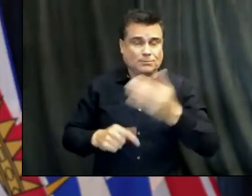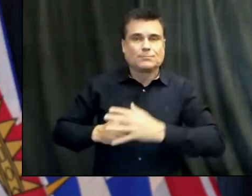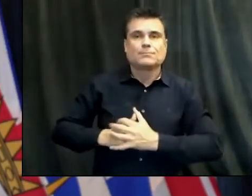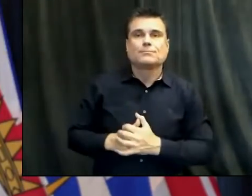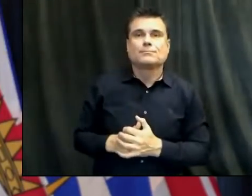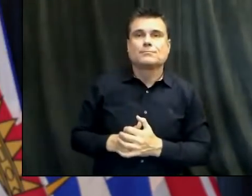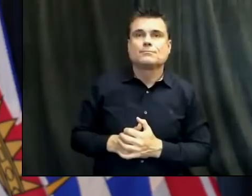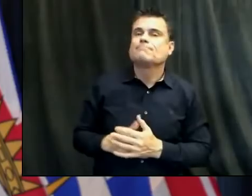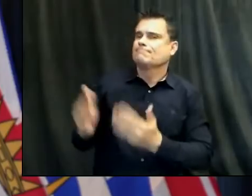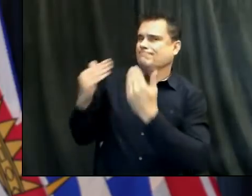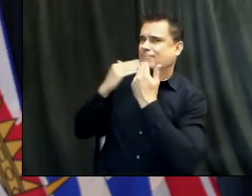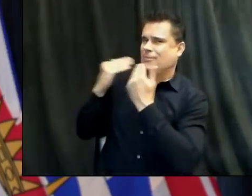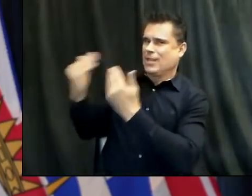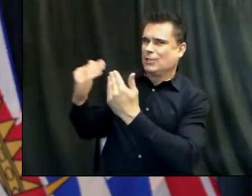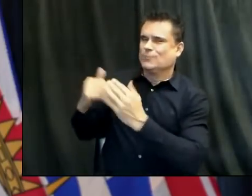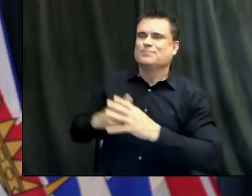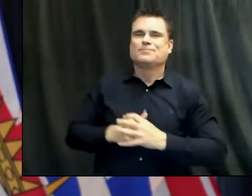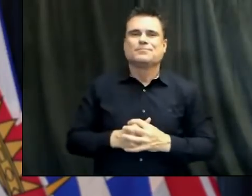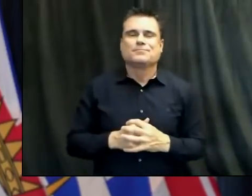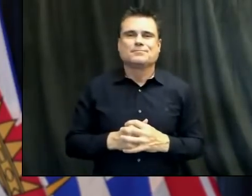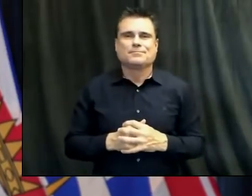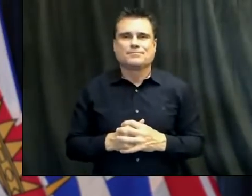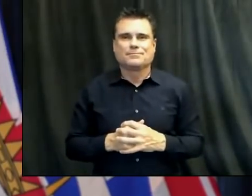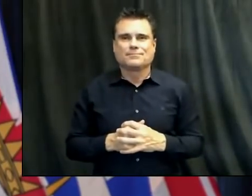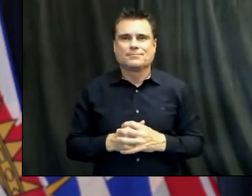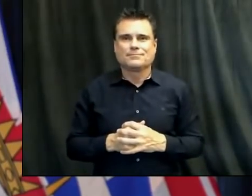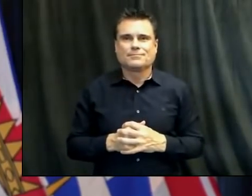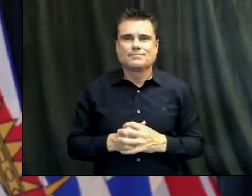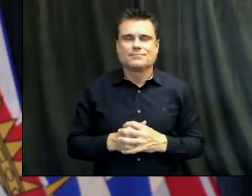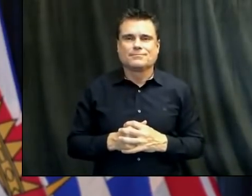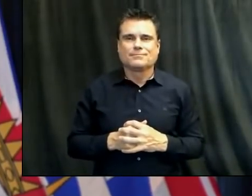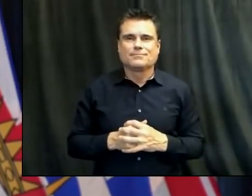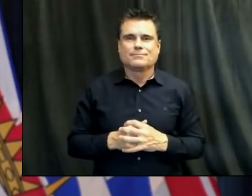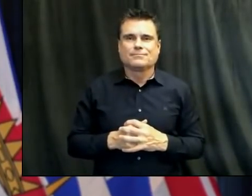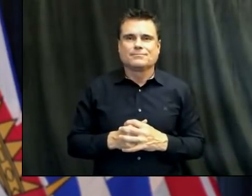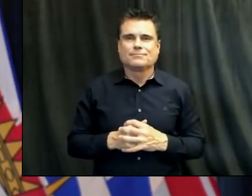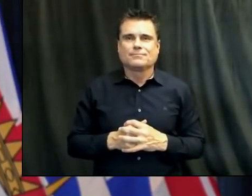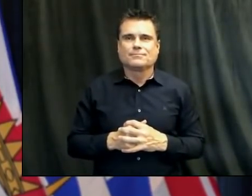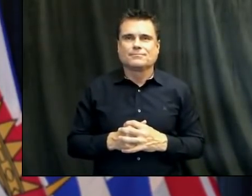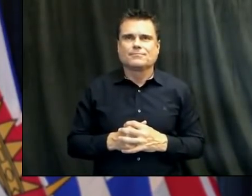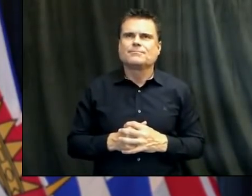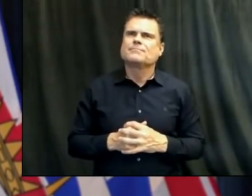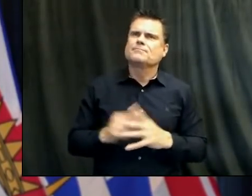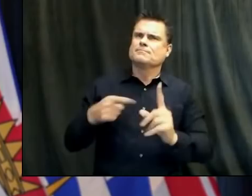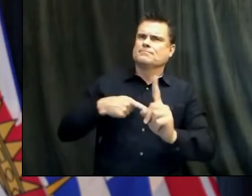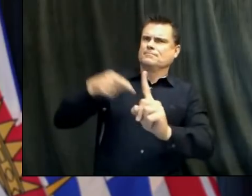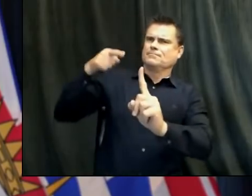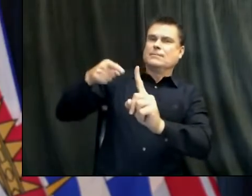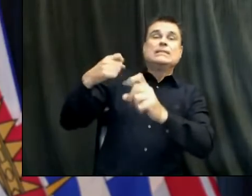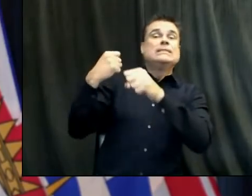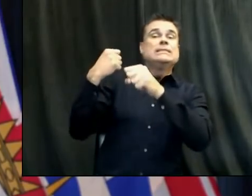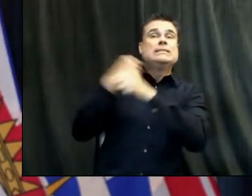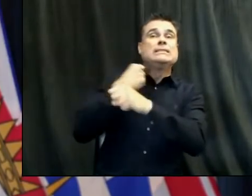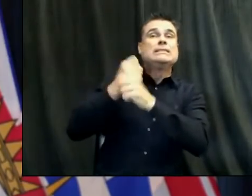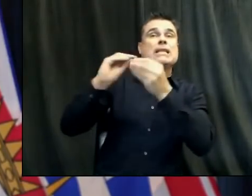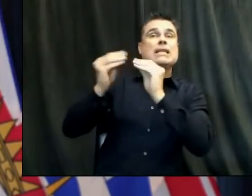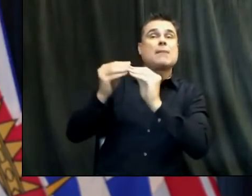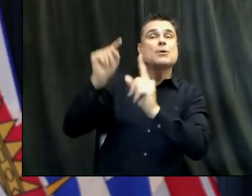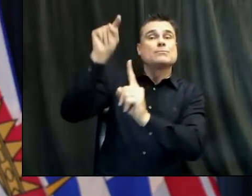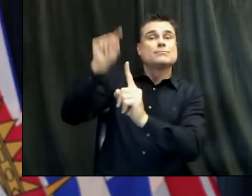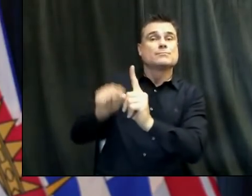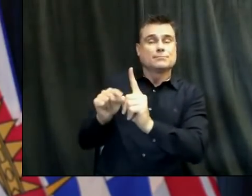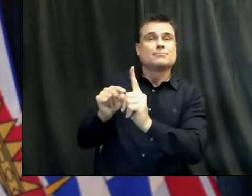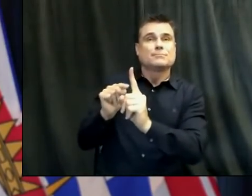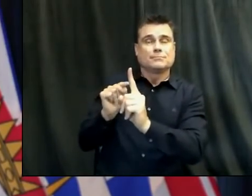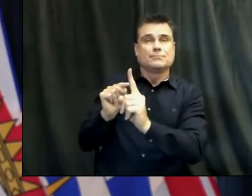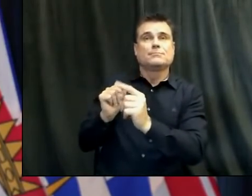virus, learning about the situations that are more likely to lead to transmission, and having a